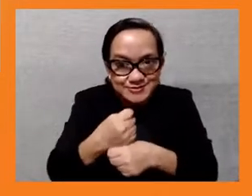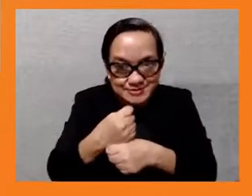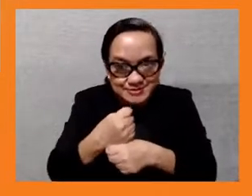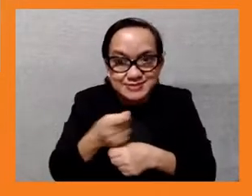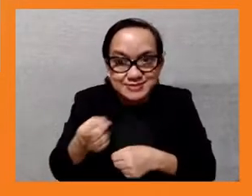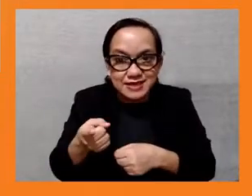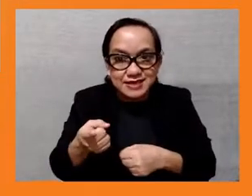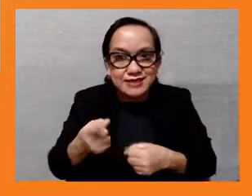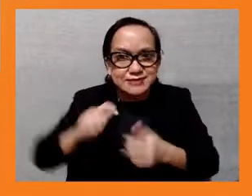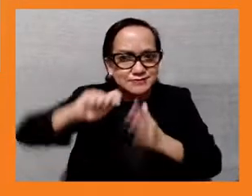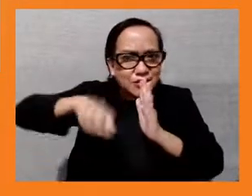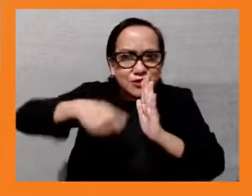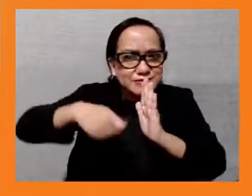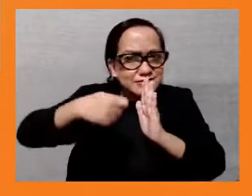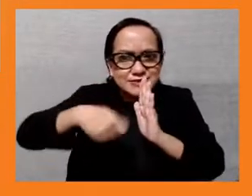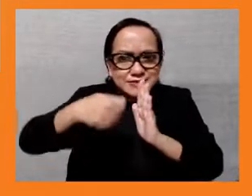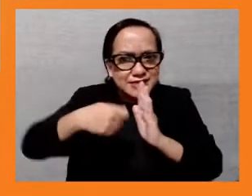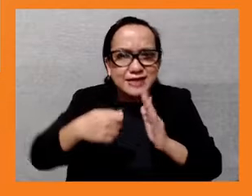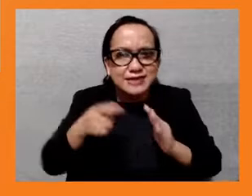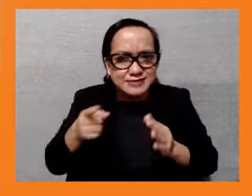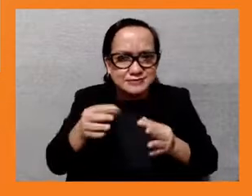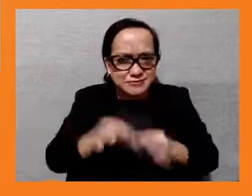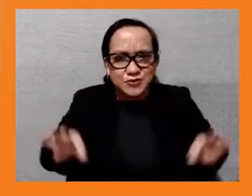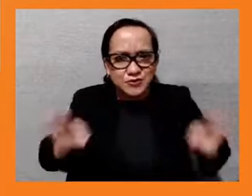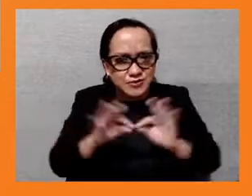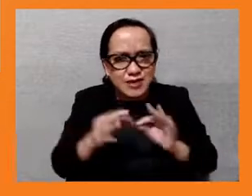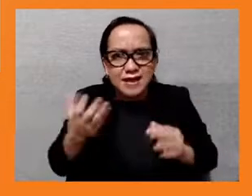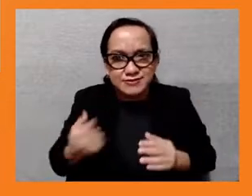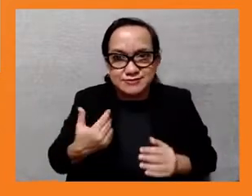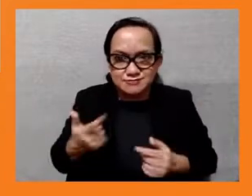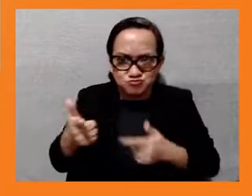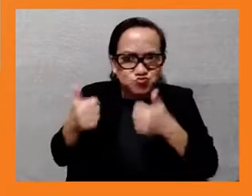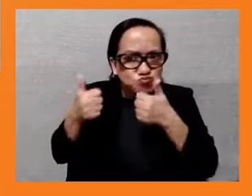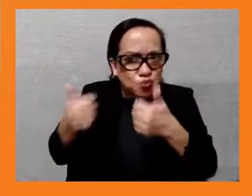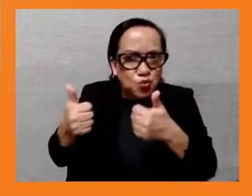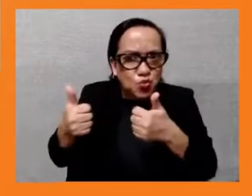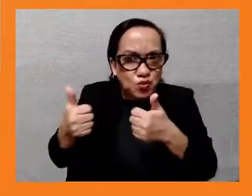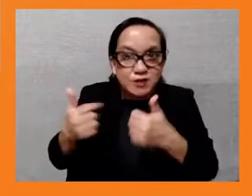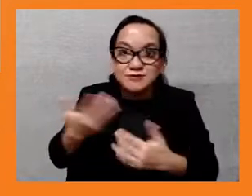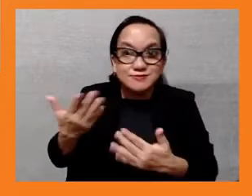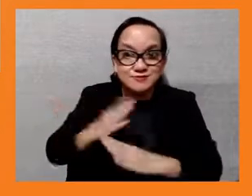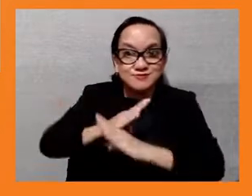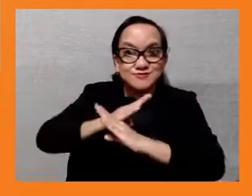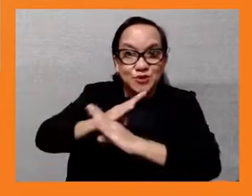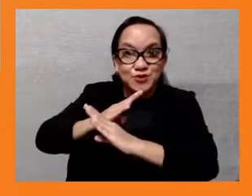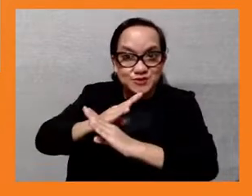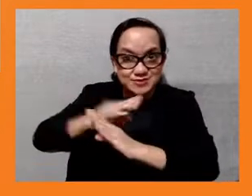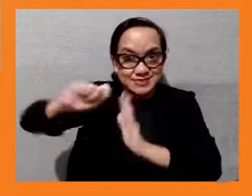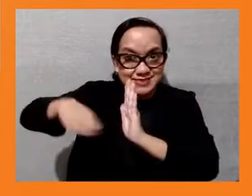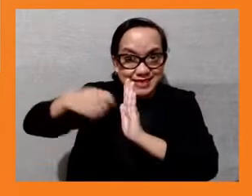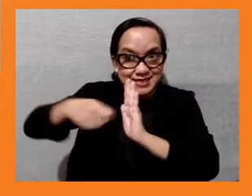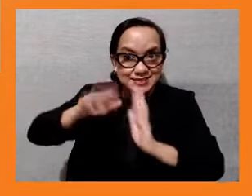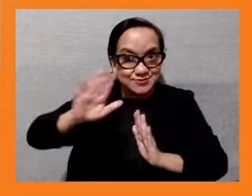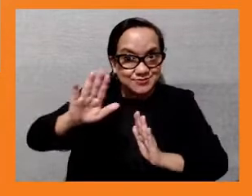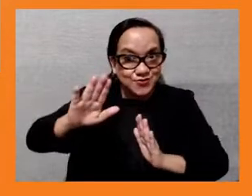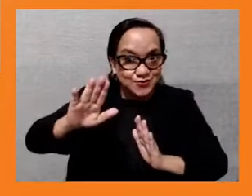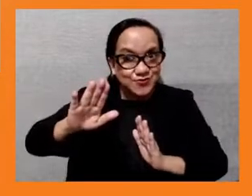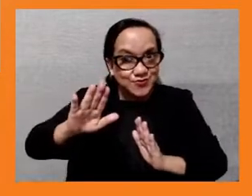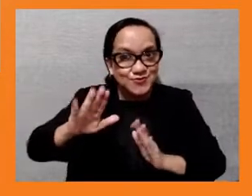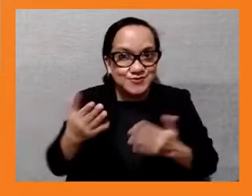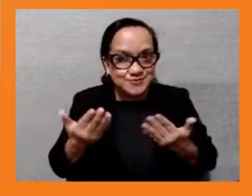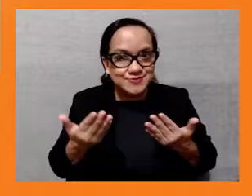at the issues of fragility, governance, security, and even human rights issues. The question then that